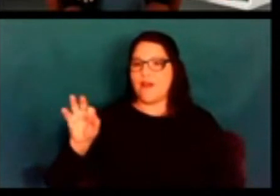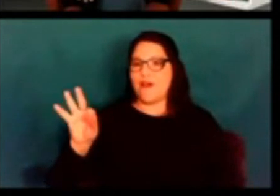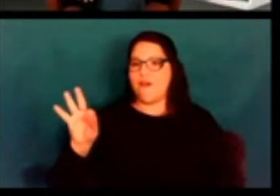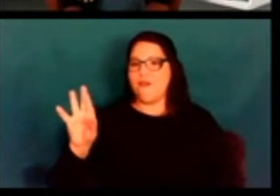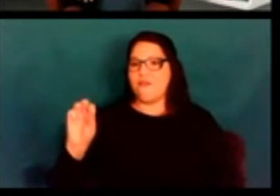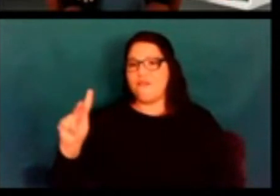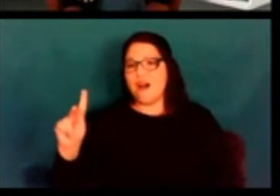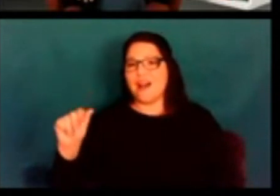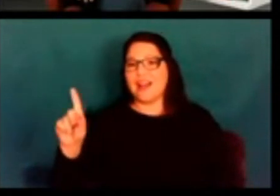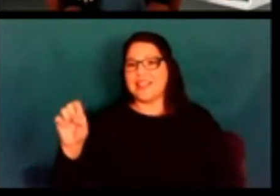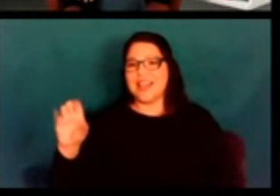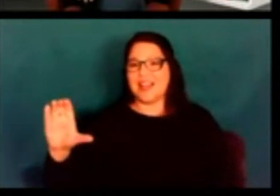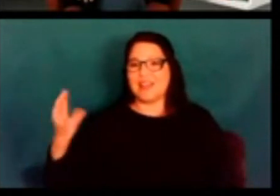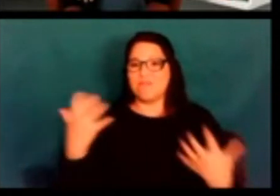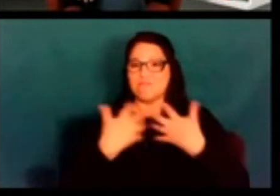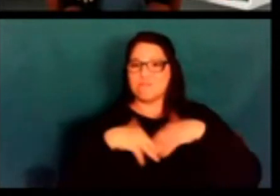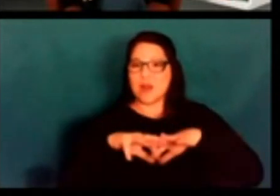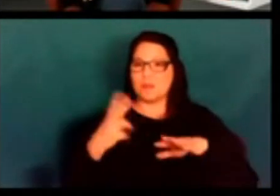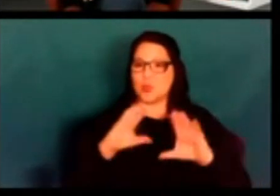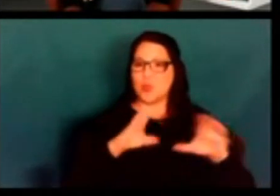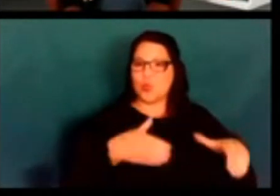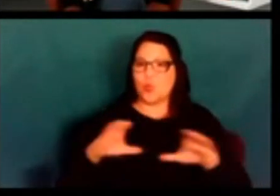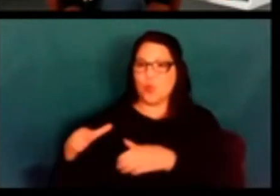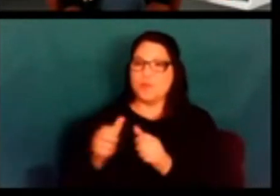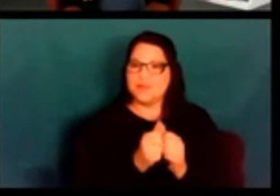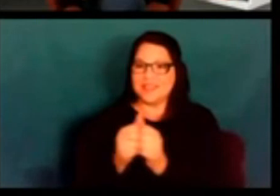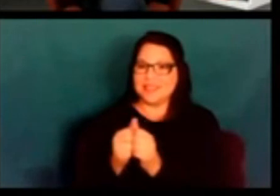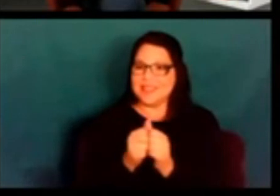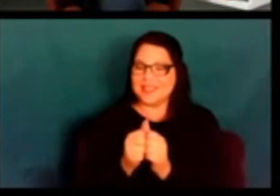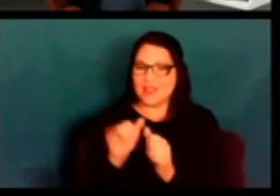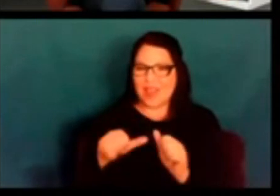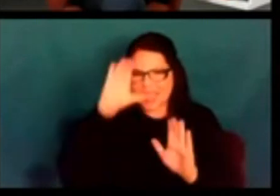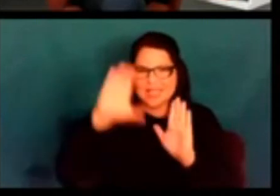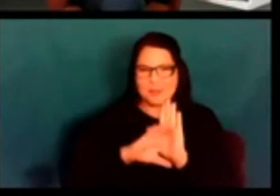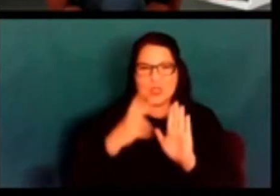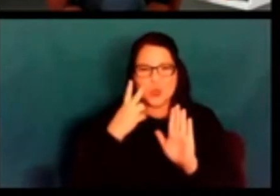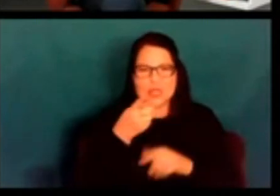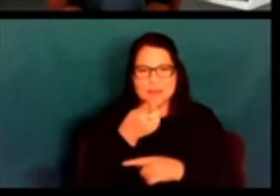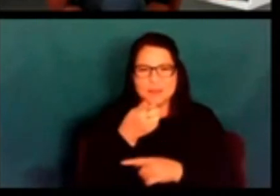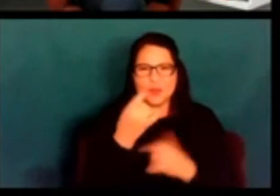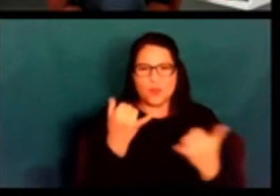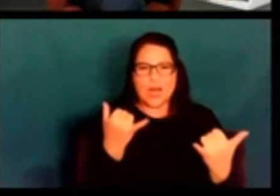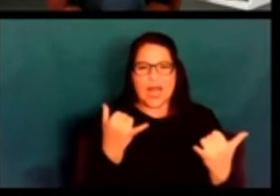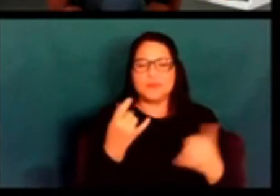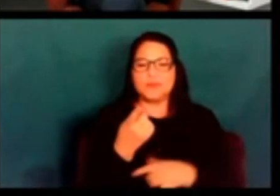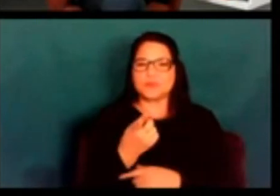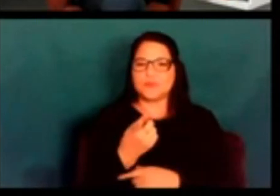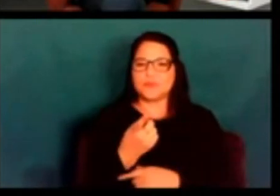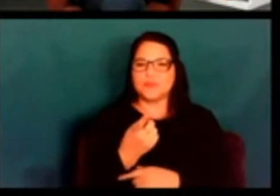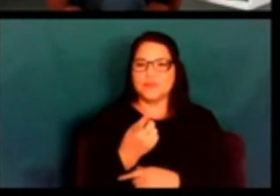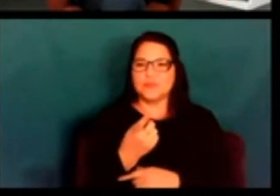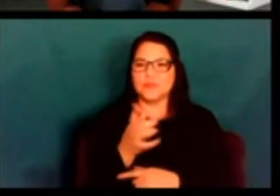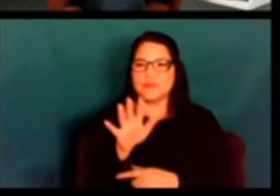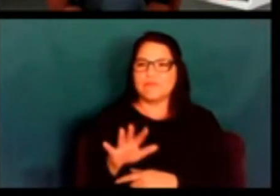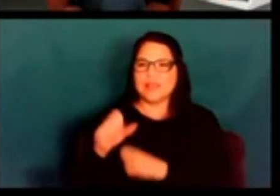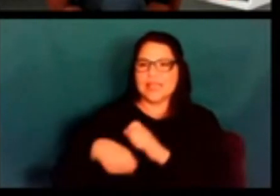was the two groups in one. Okay, and that was this image that you see right now. And by